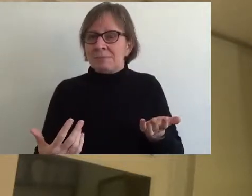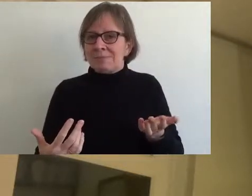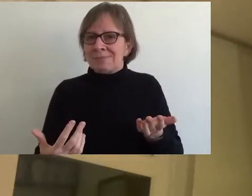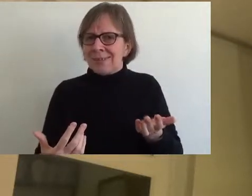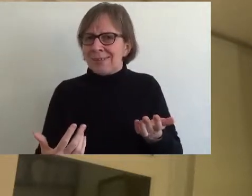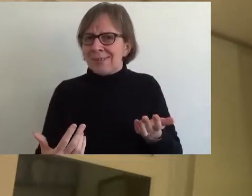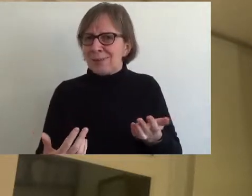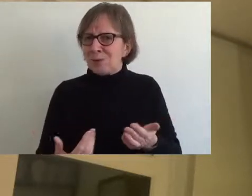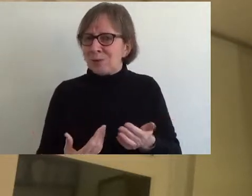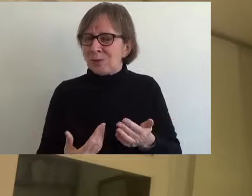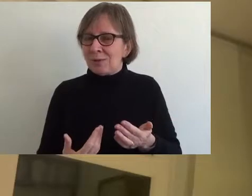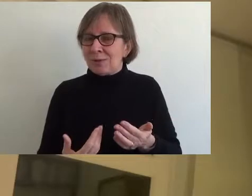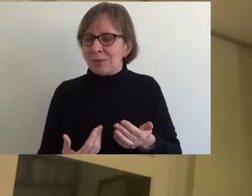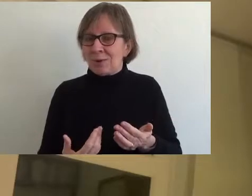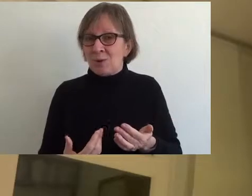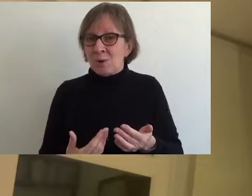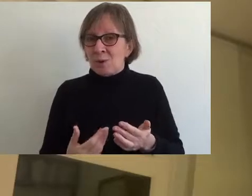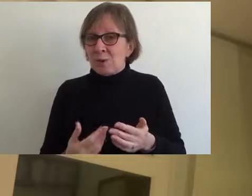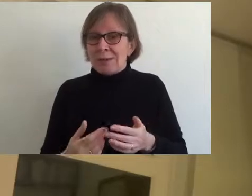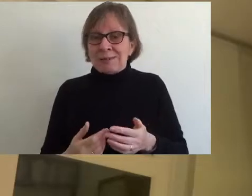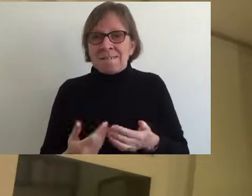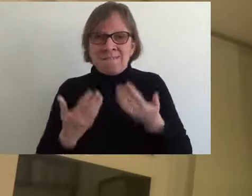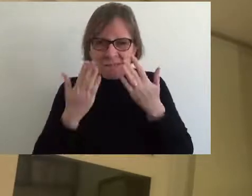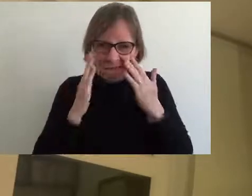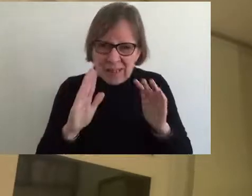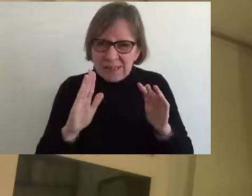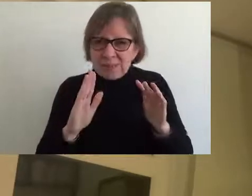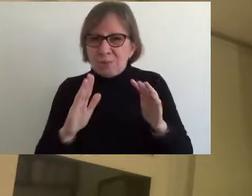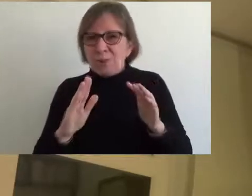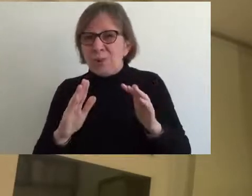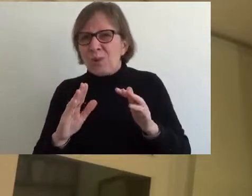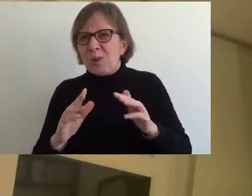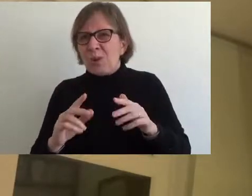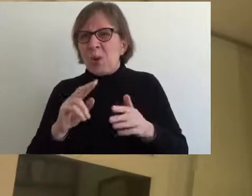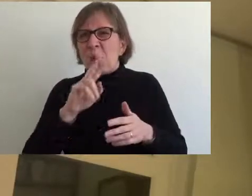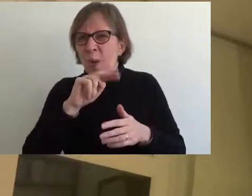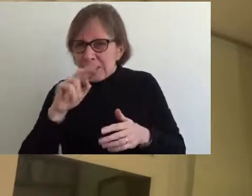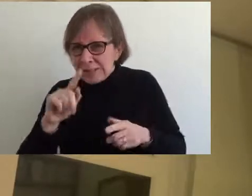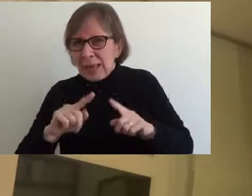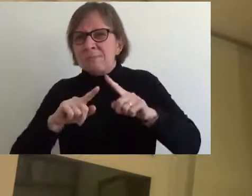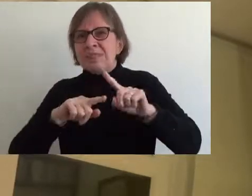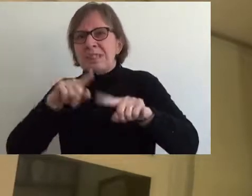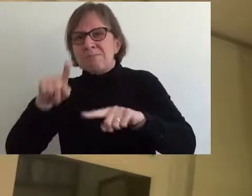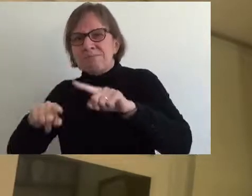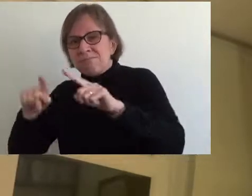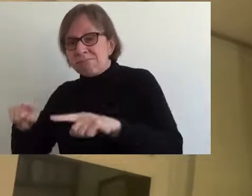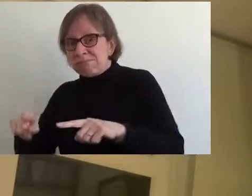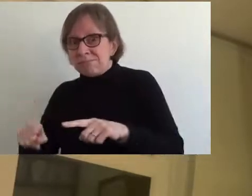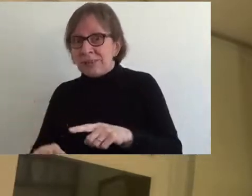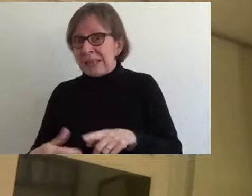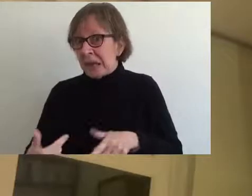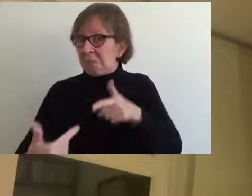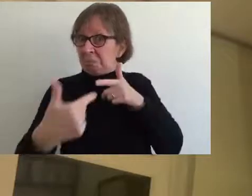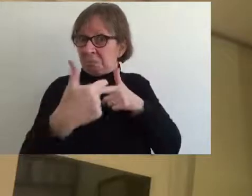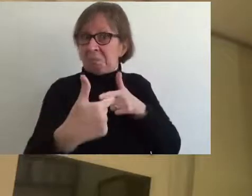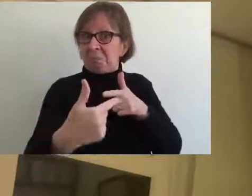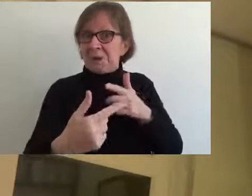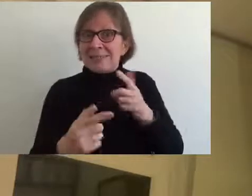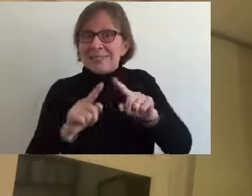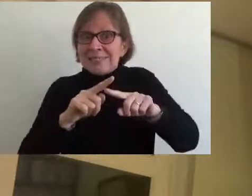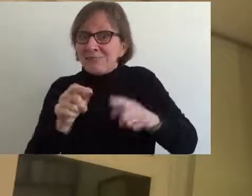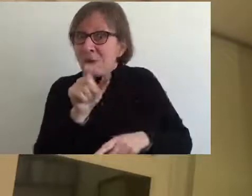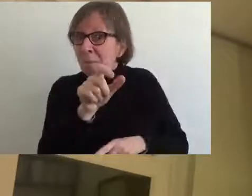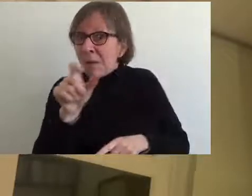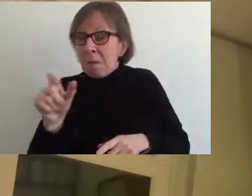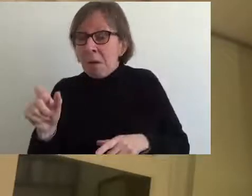many ways, those interesting bits of social media, for example, have meant we've been talking to